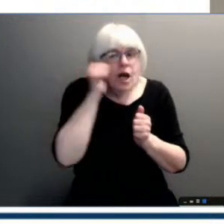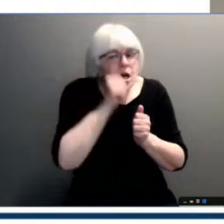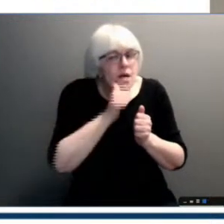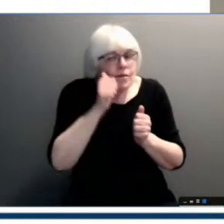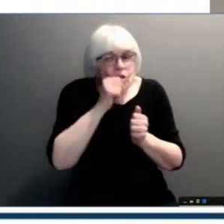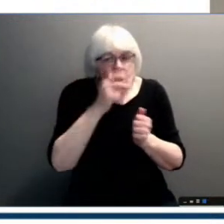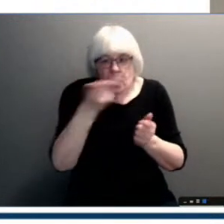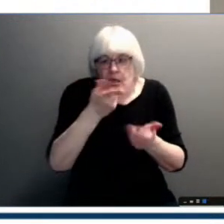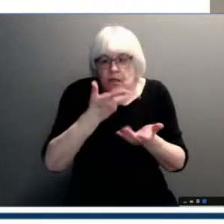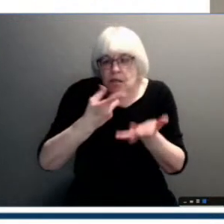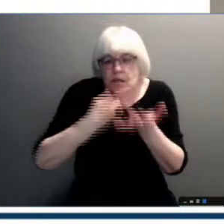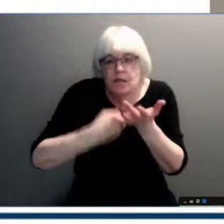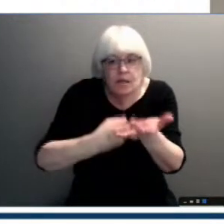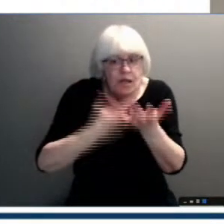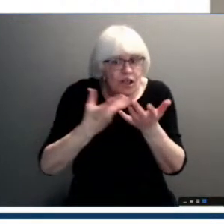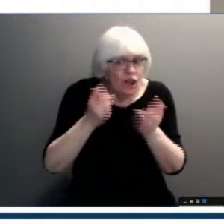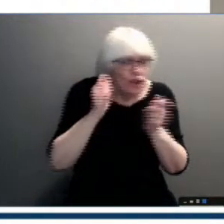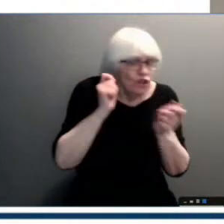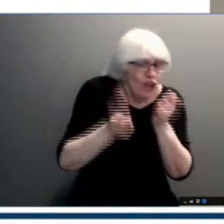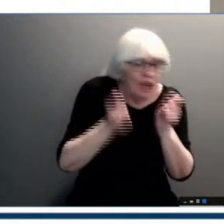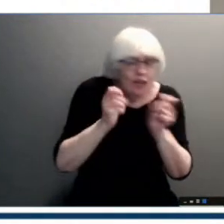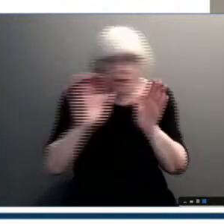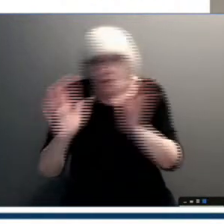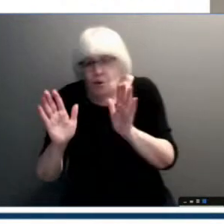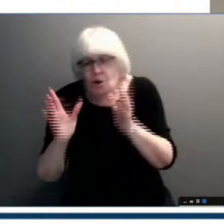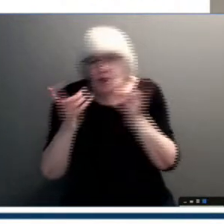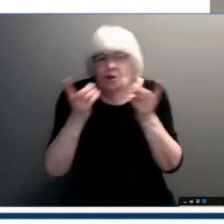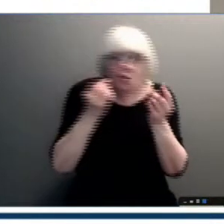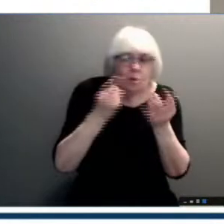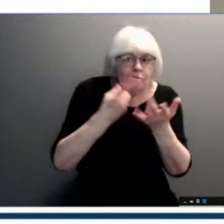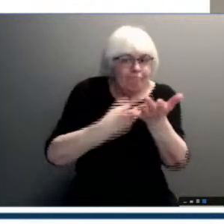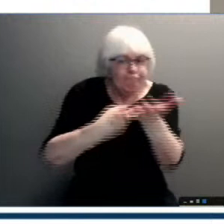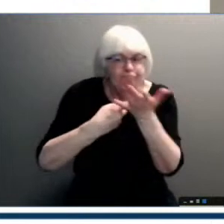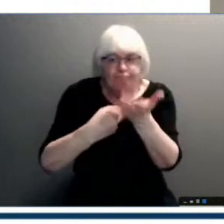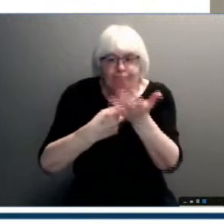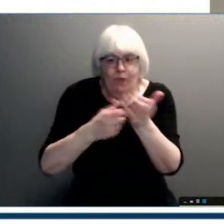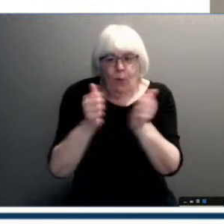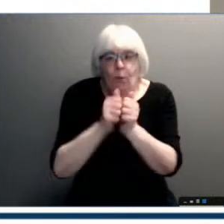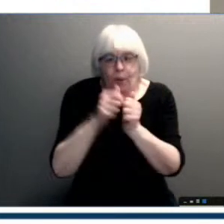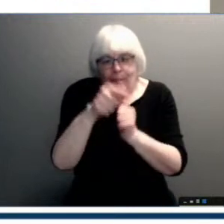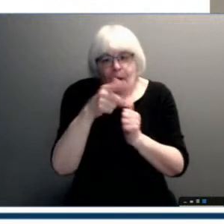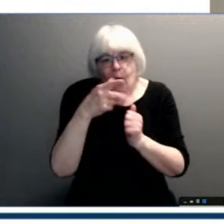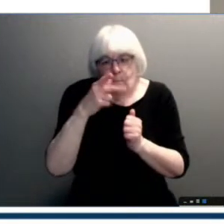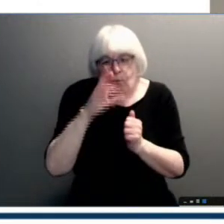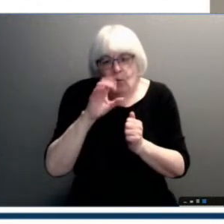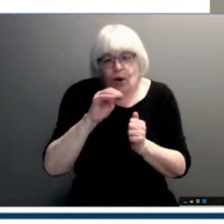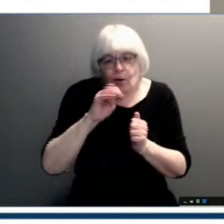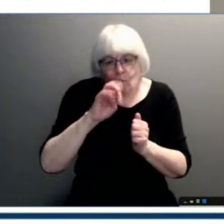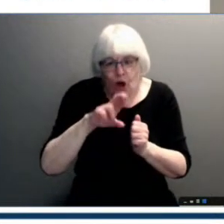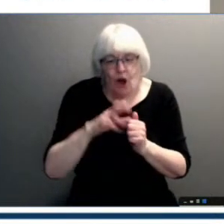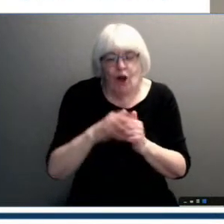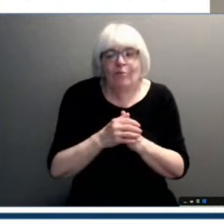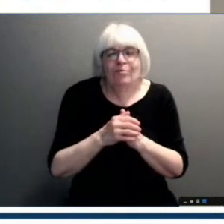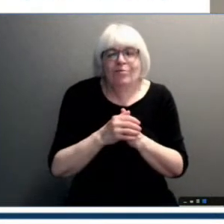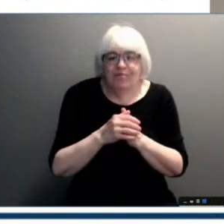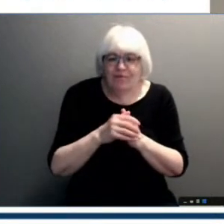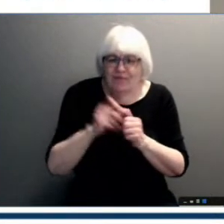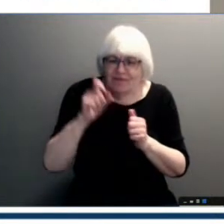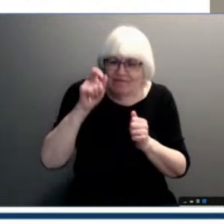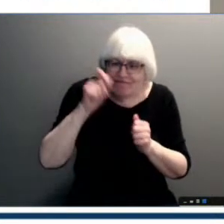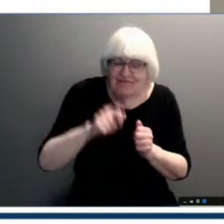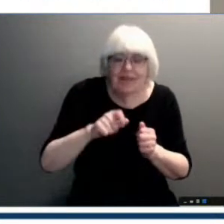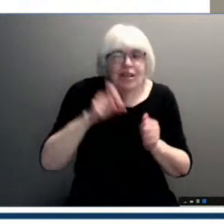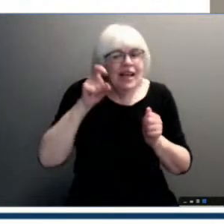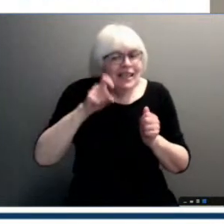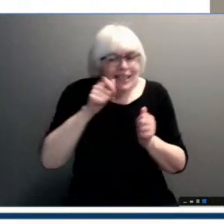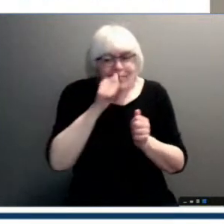those. But I don't, again, this is about a balance. We've set a path in place. We have to have a little bit of patience to see what is the impact of